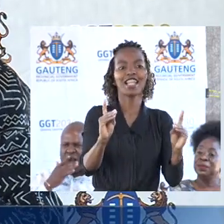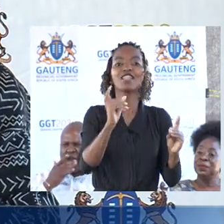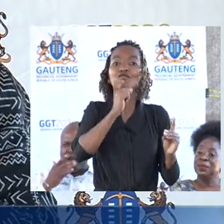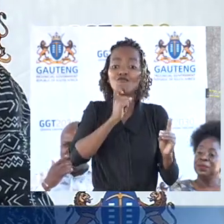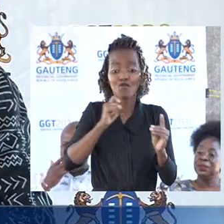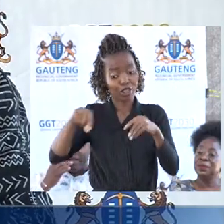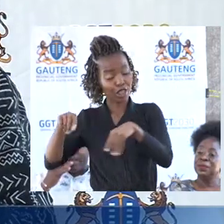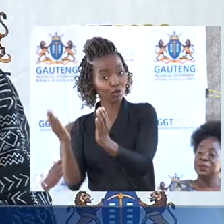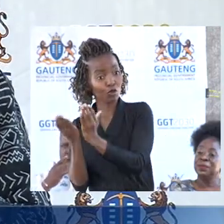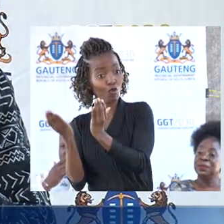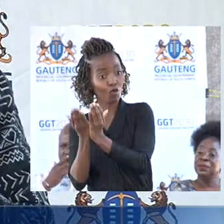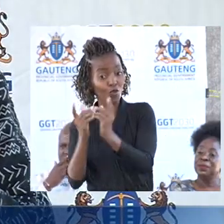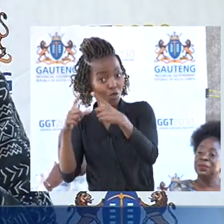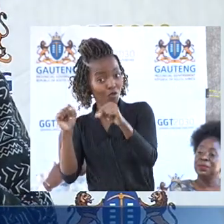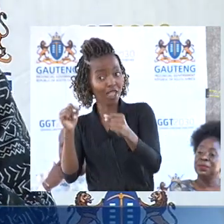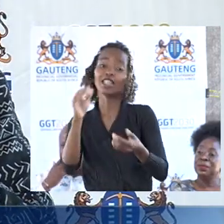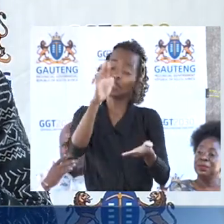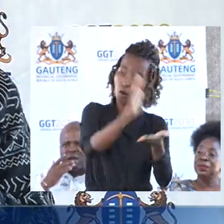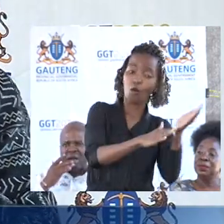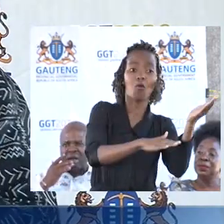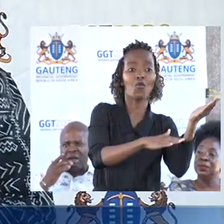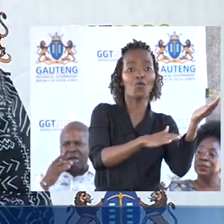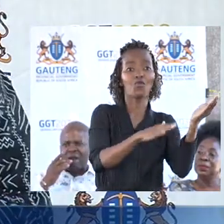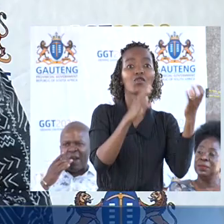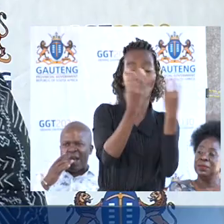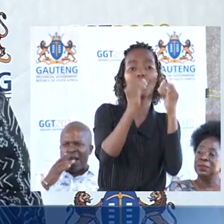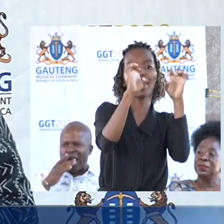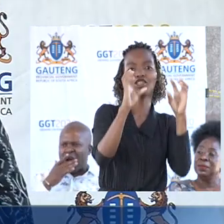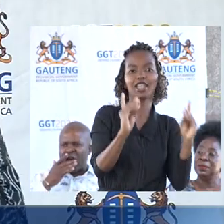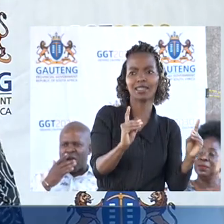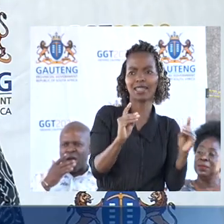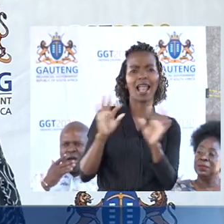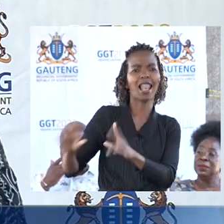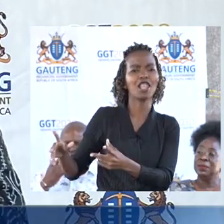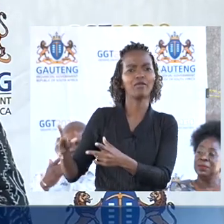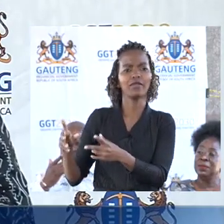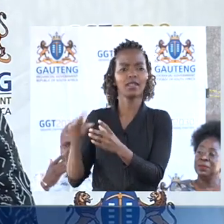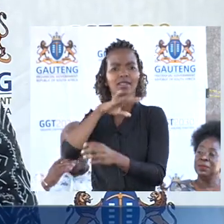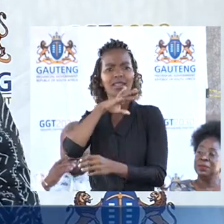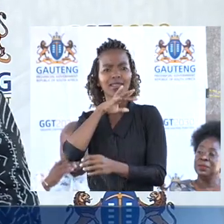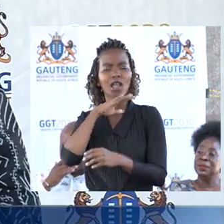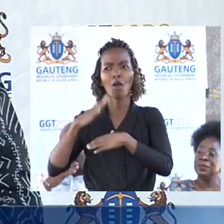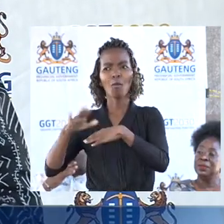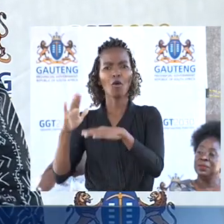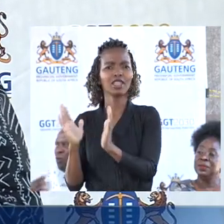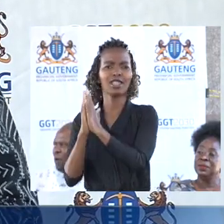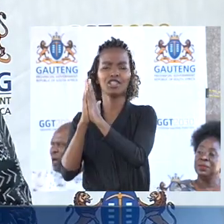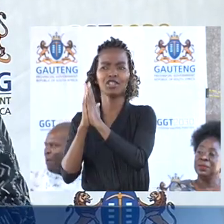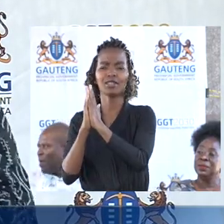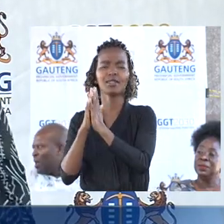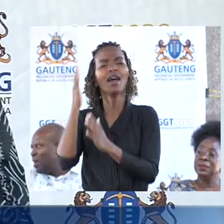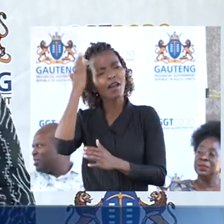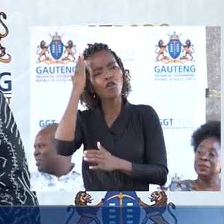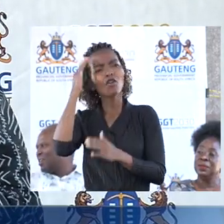so that you don't keep our school dirty because of the things that you, especially the churches. We don't mind